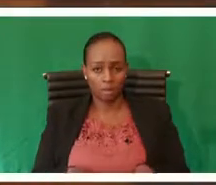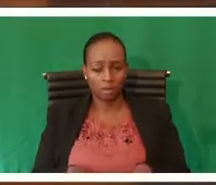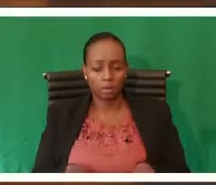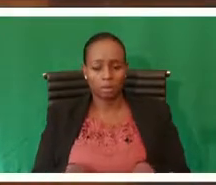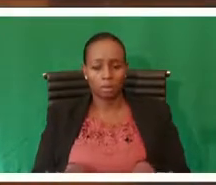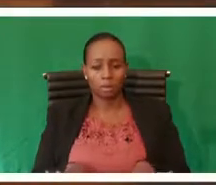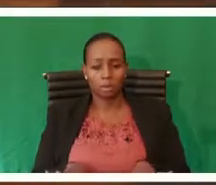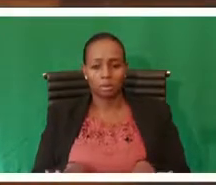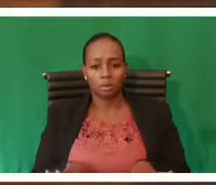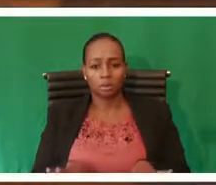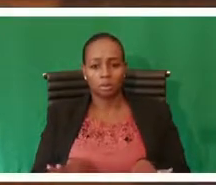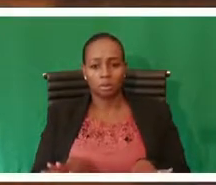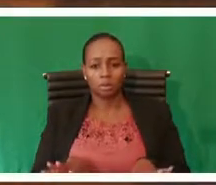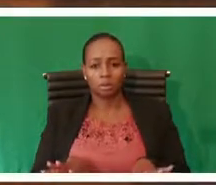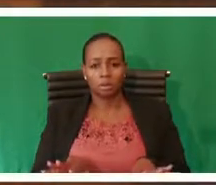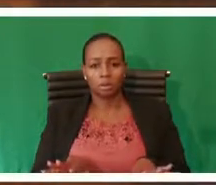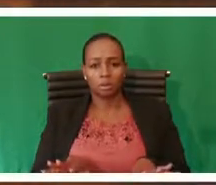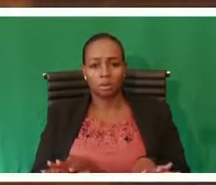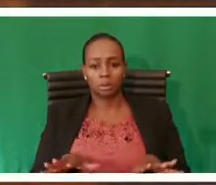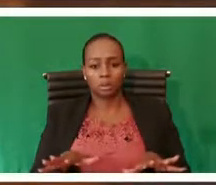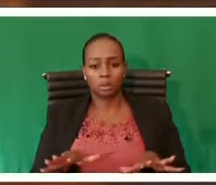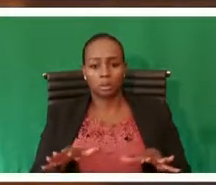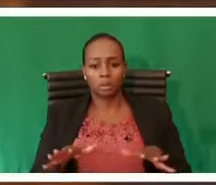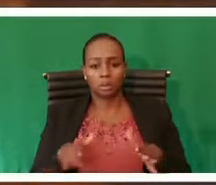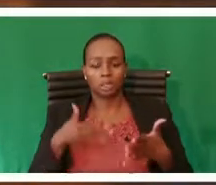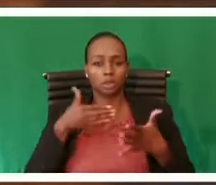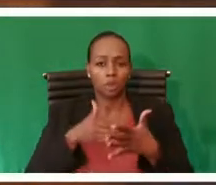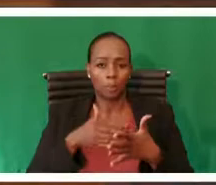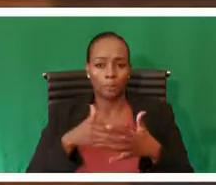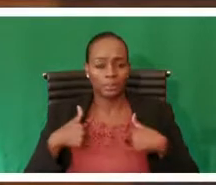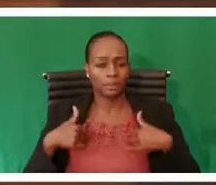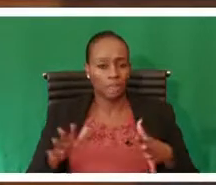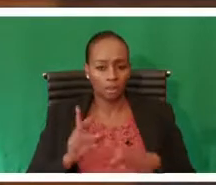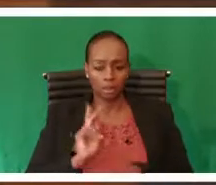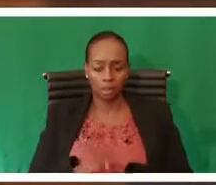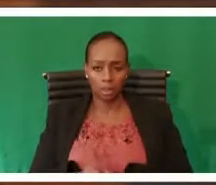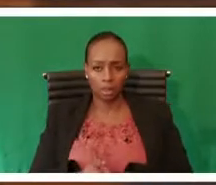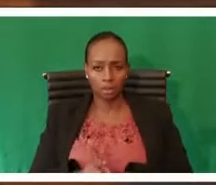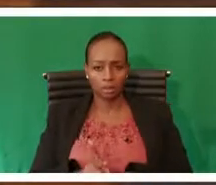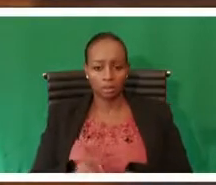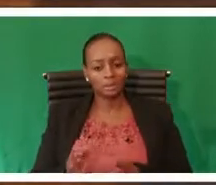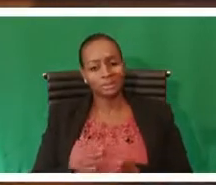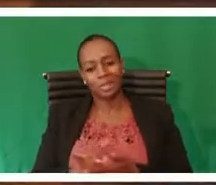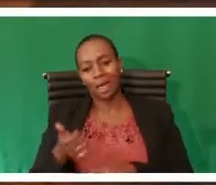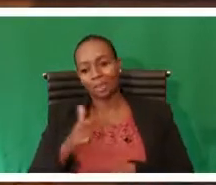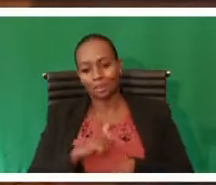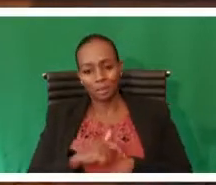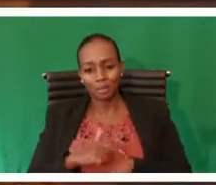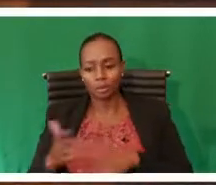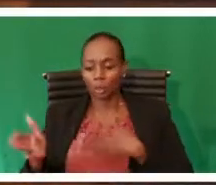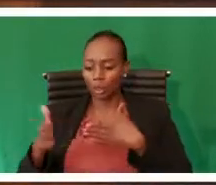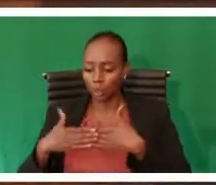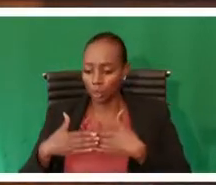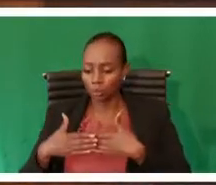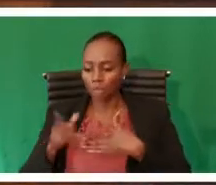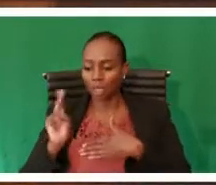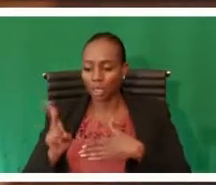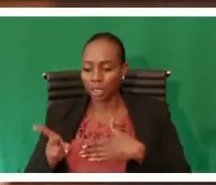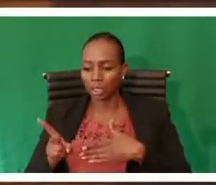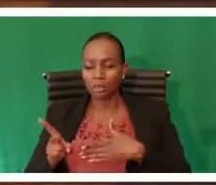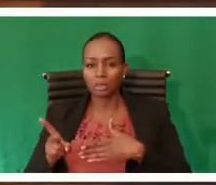stop and start in terms of the licensing centers, and also sometimes having to close earlier to enable